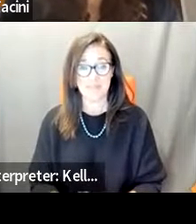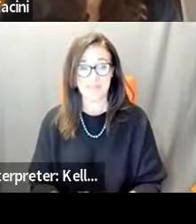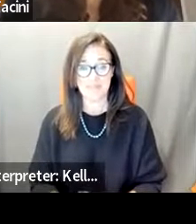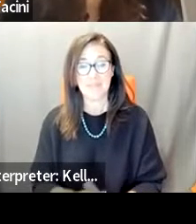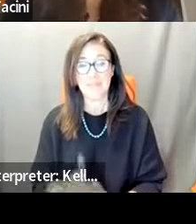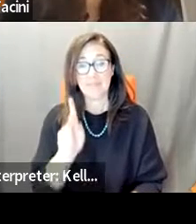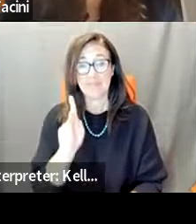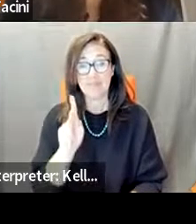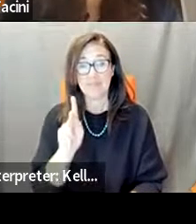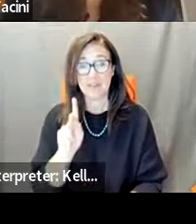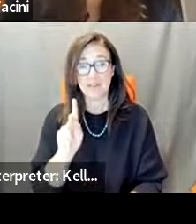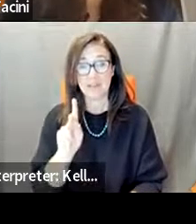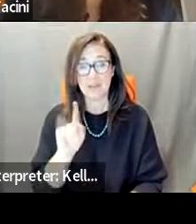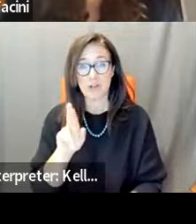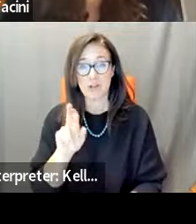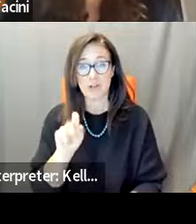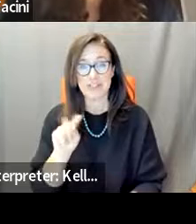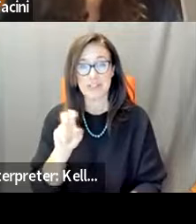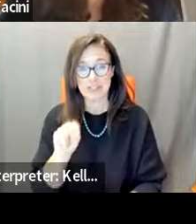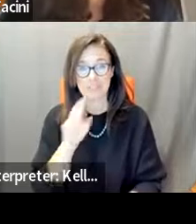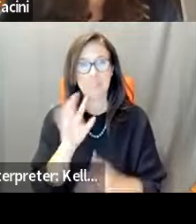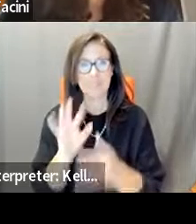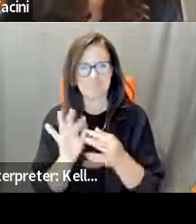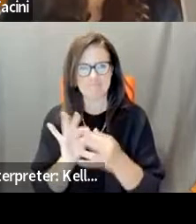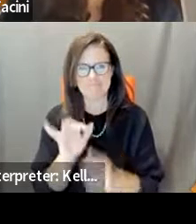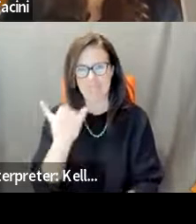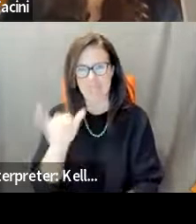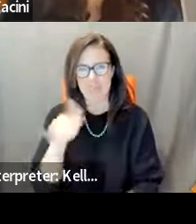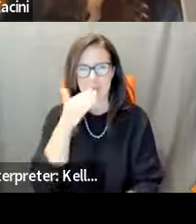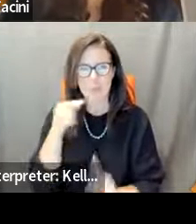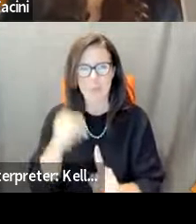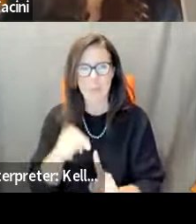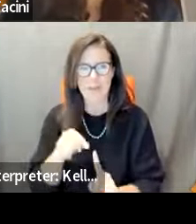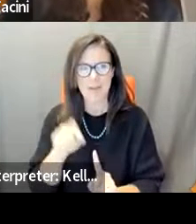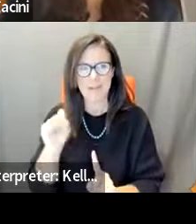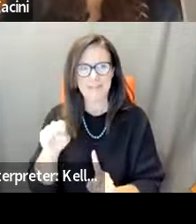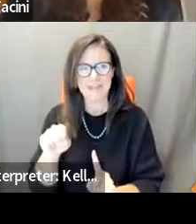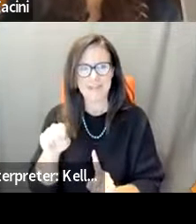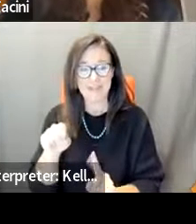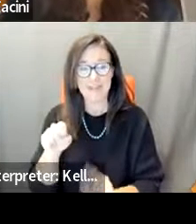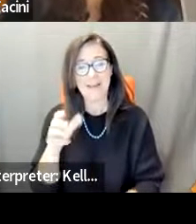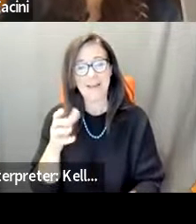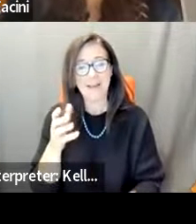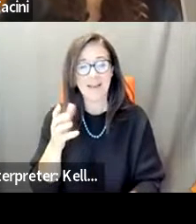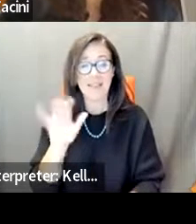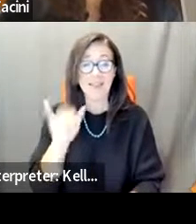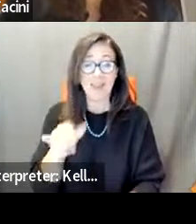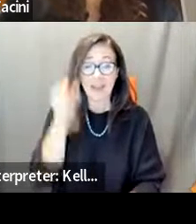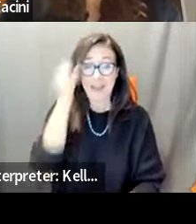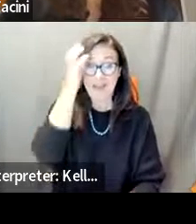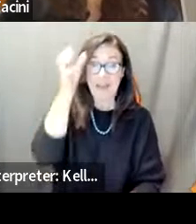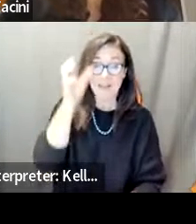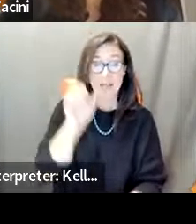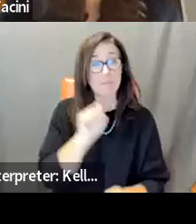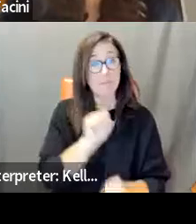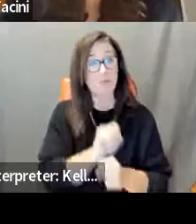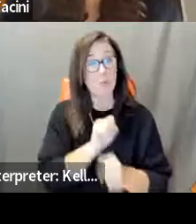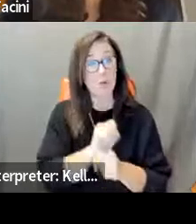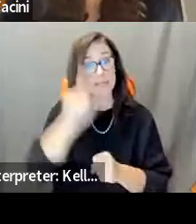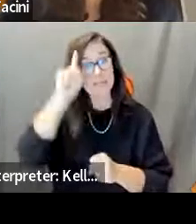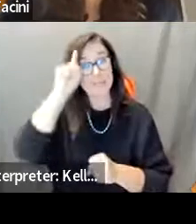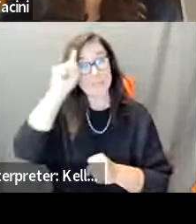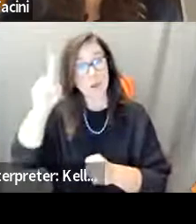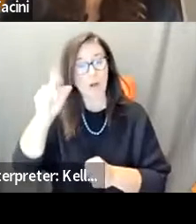Yeah, this is Kirsten. I think that's a really great point, Frank. Working smarter, not harder in getting